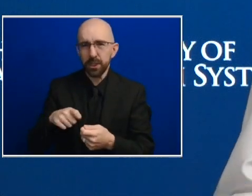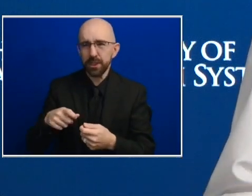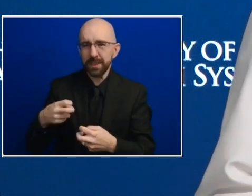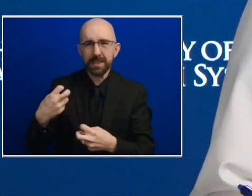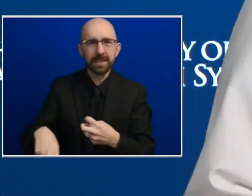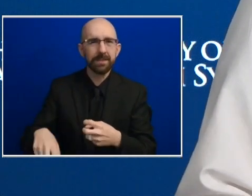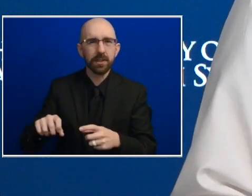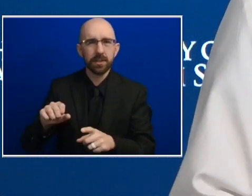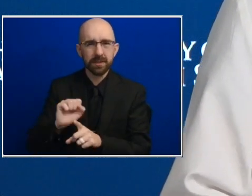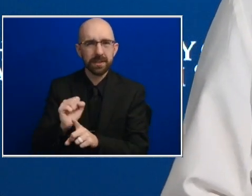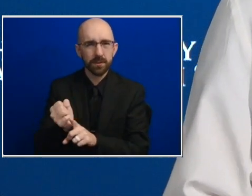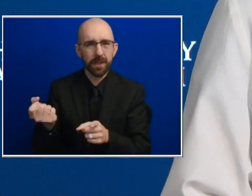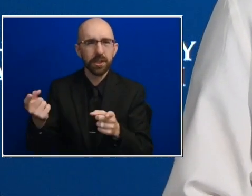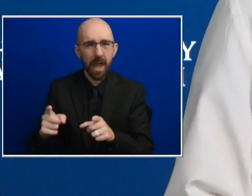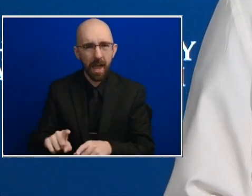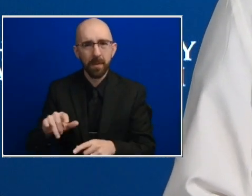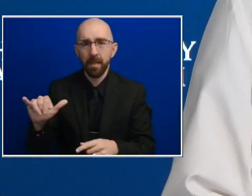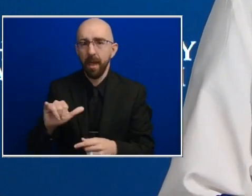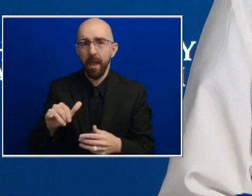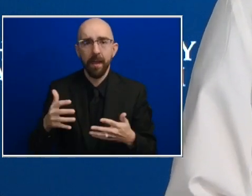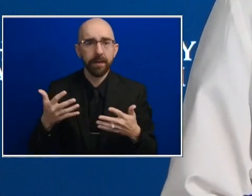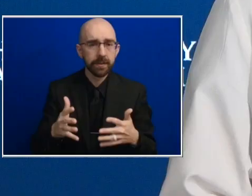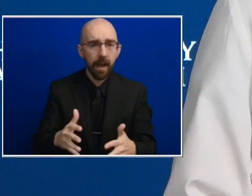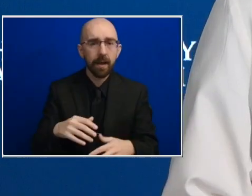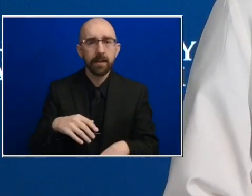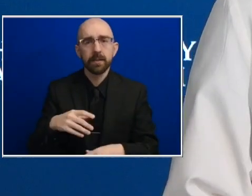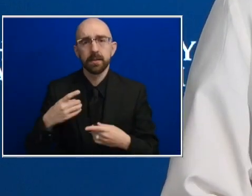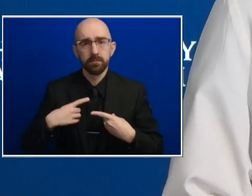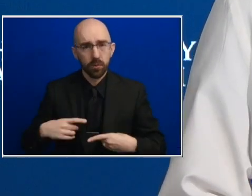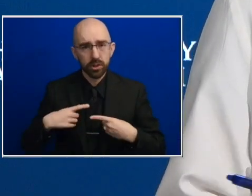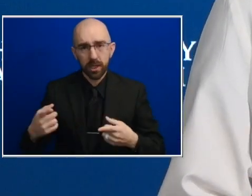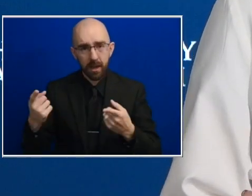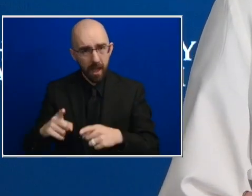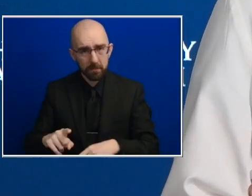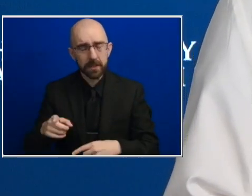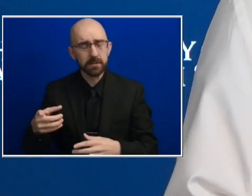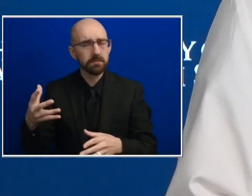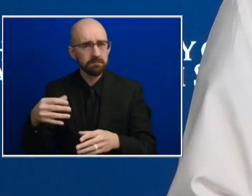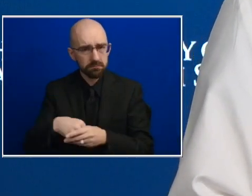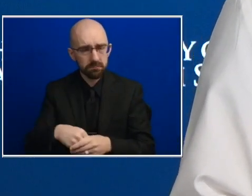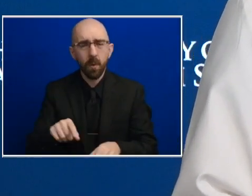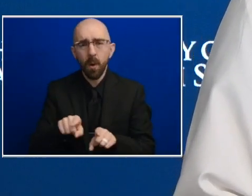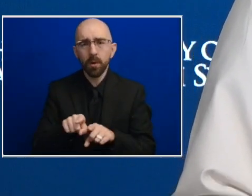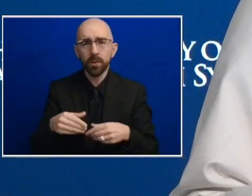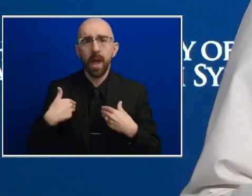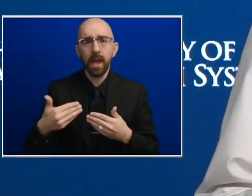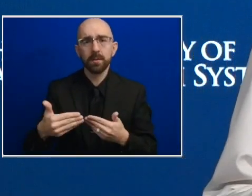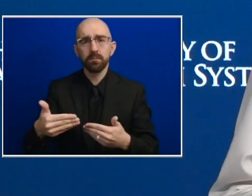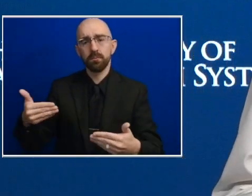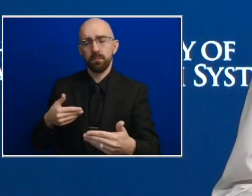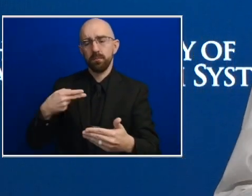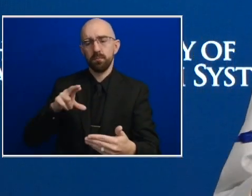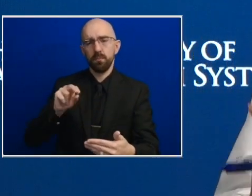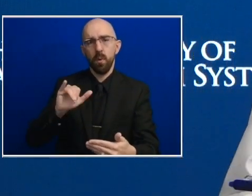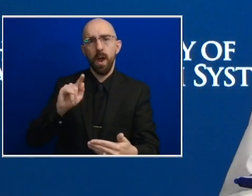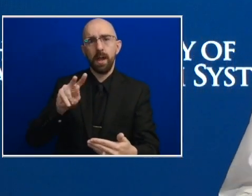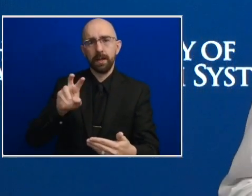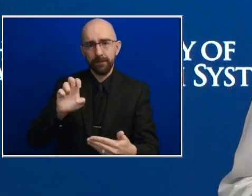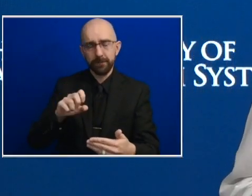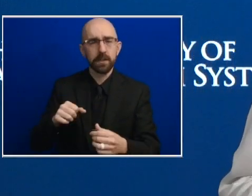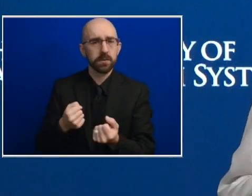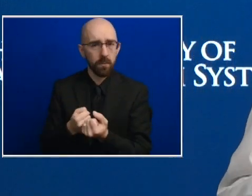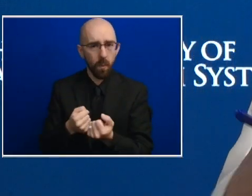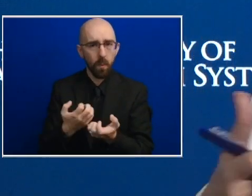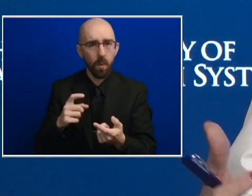for typical things like anxiety and depression. It also, though, offers proactive support. So if you want to go talk